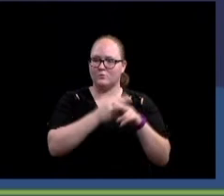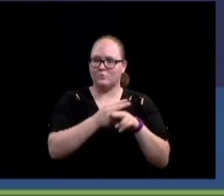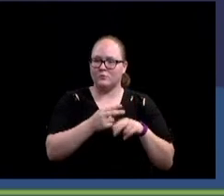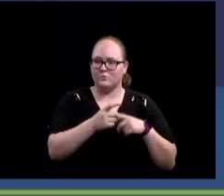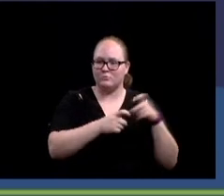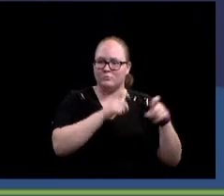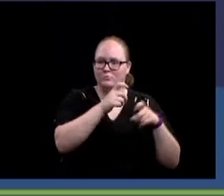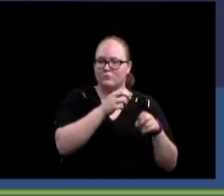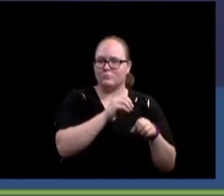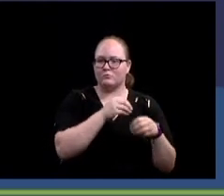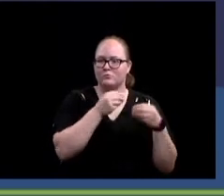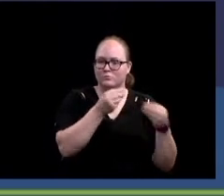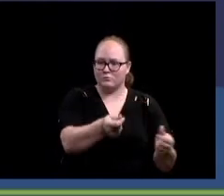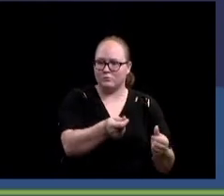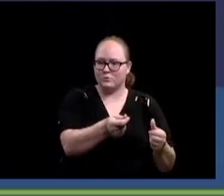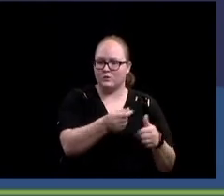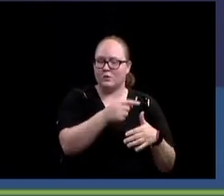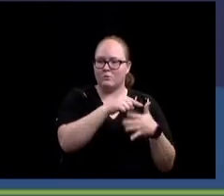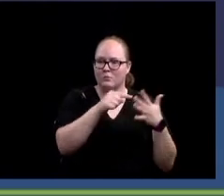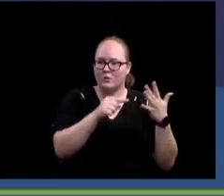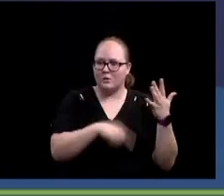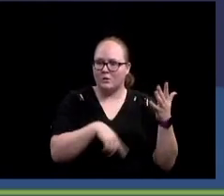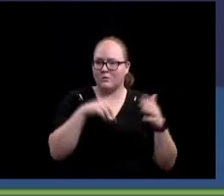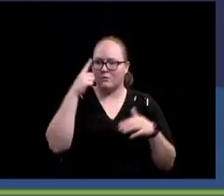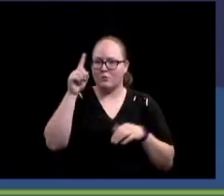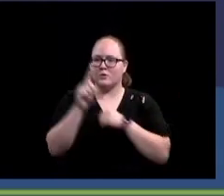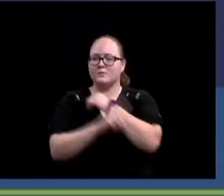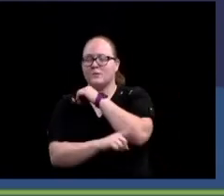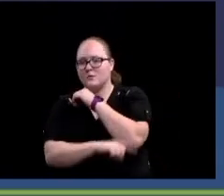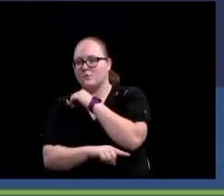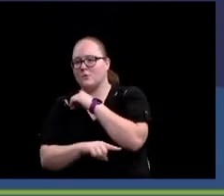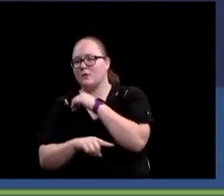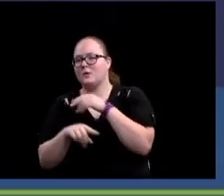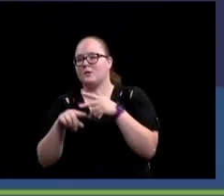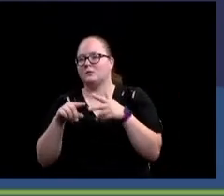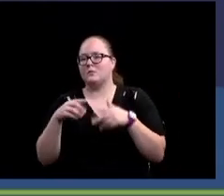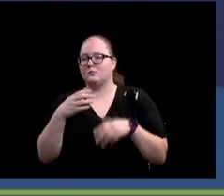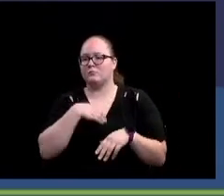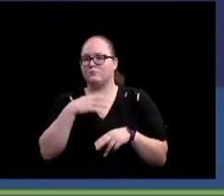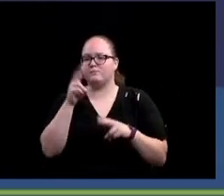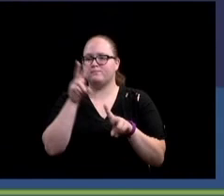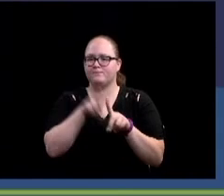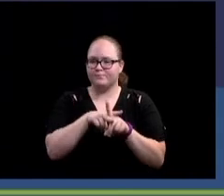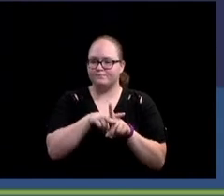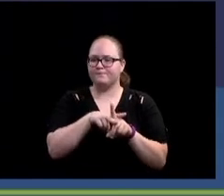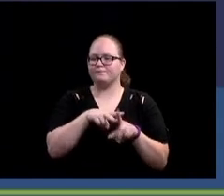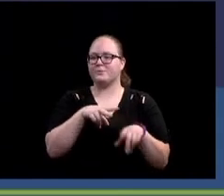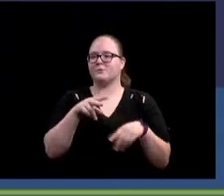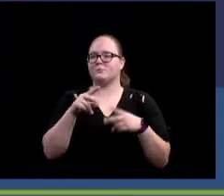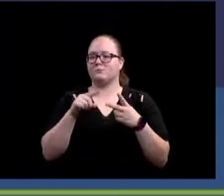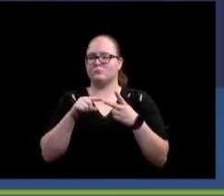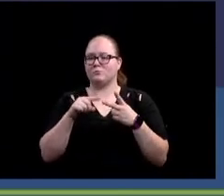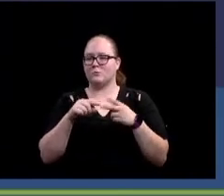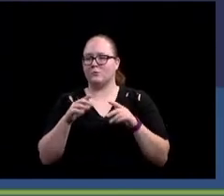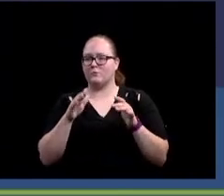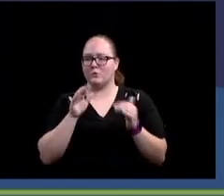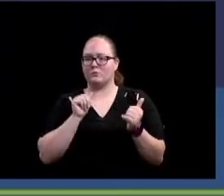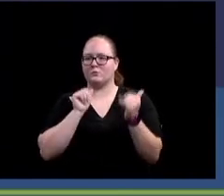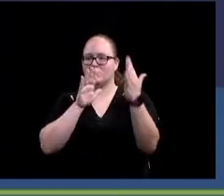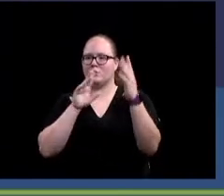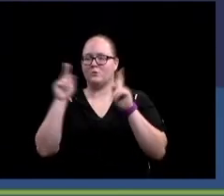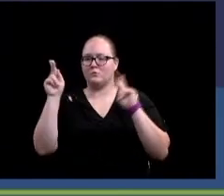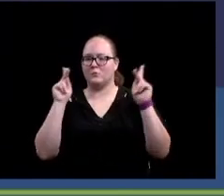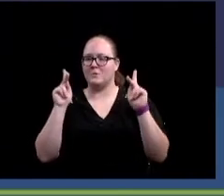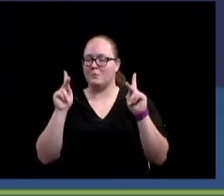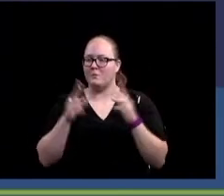discipline, the appeal process for discipline, including the use of a hearing examiner or local civil service board, demotions, leave, determination